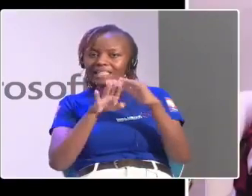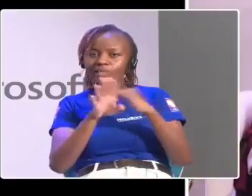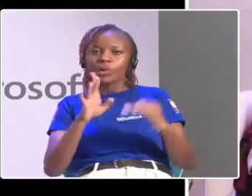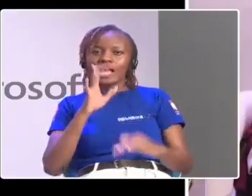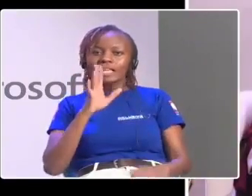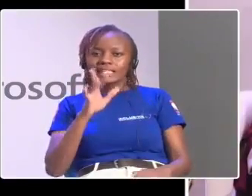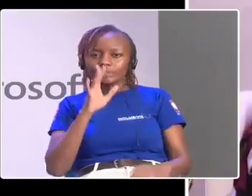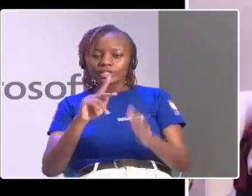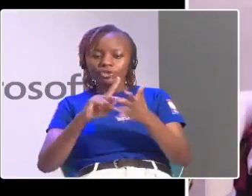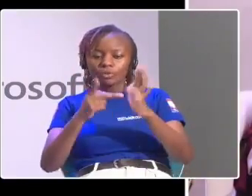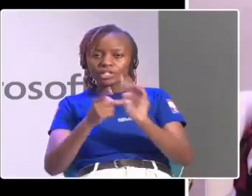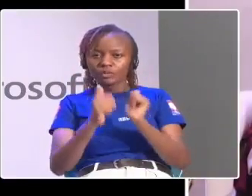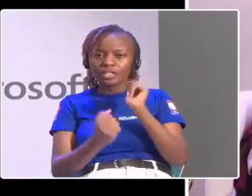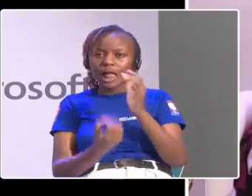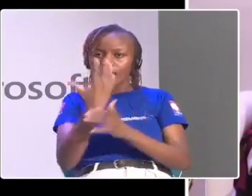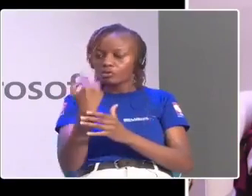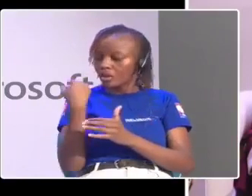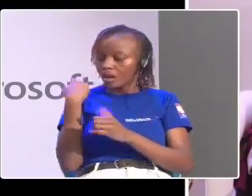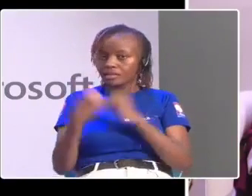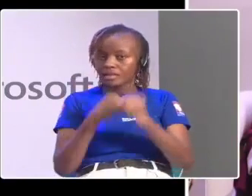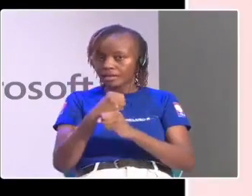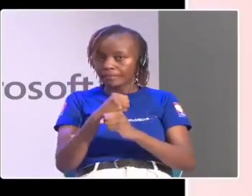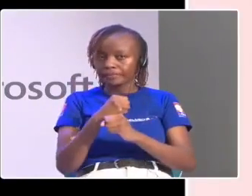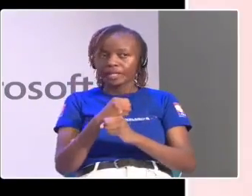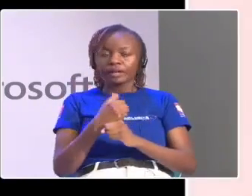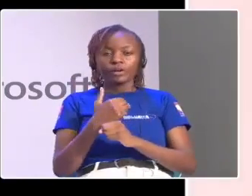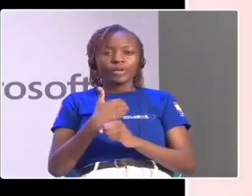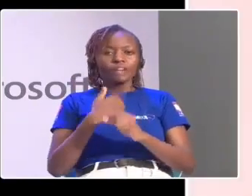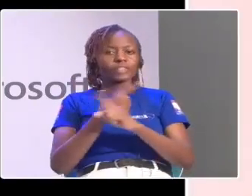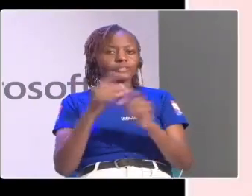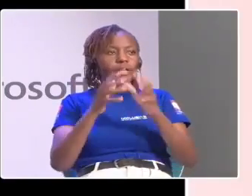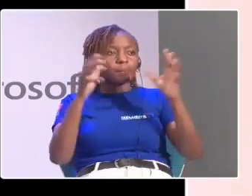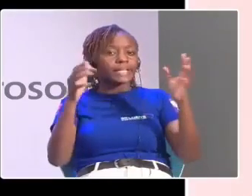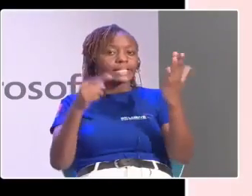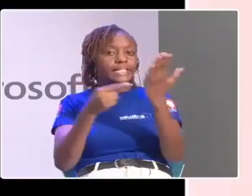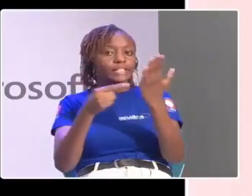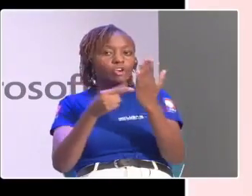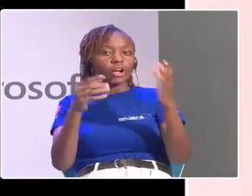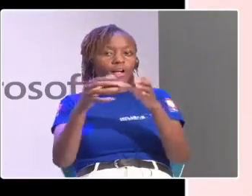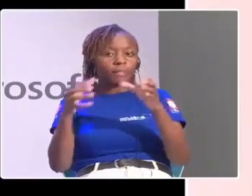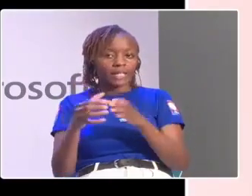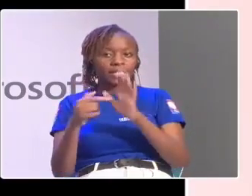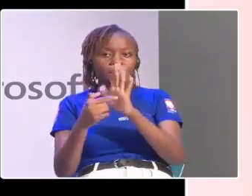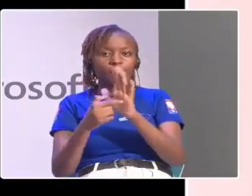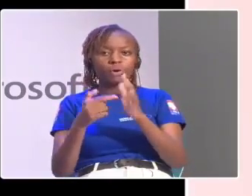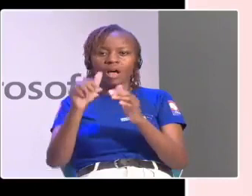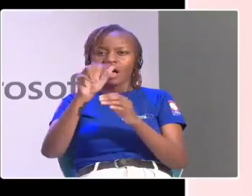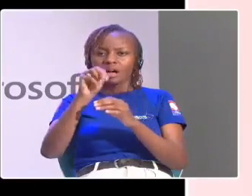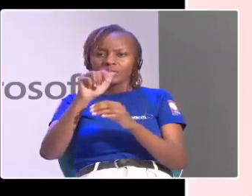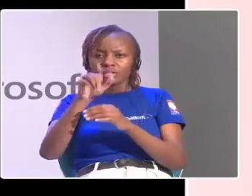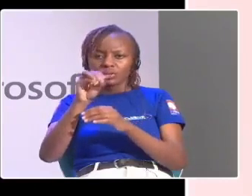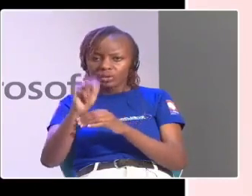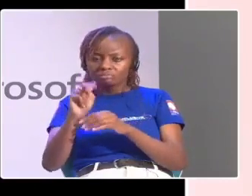is something that's launched in the past year, where a number of the big tech companies, Amazon, Google, Meta,